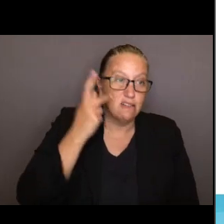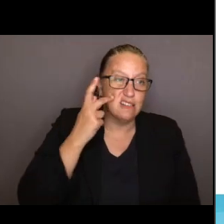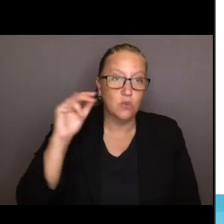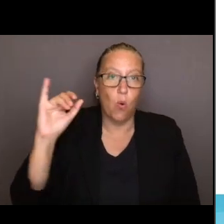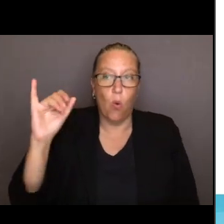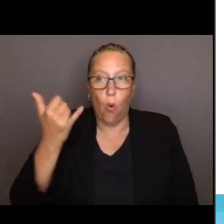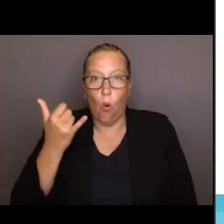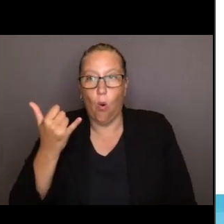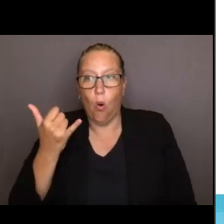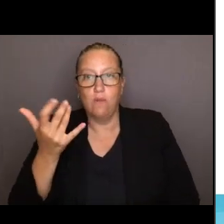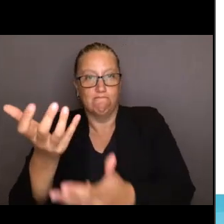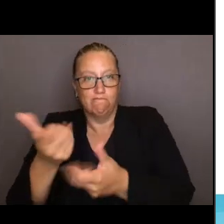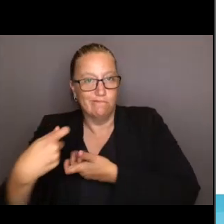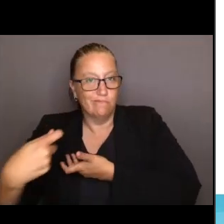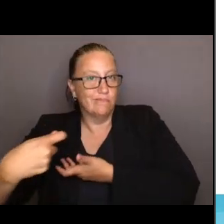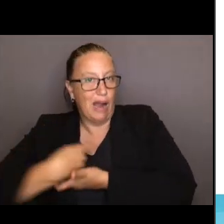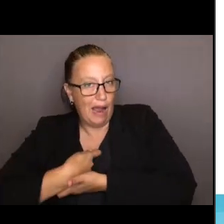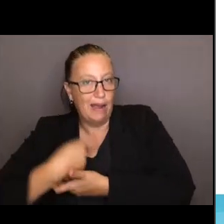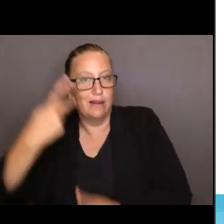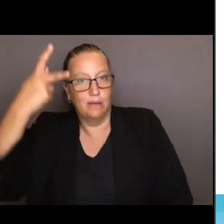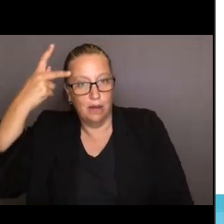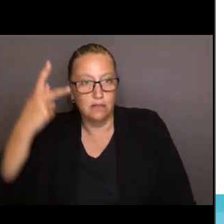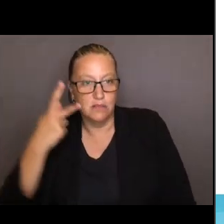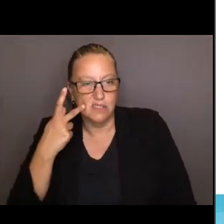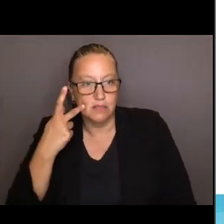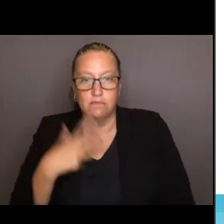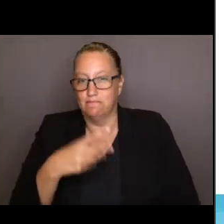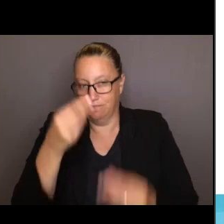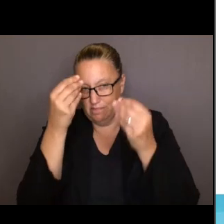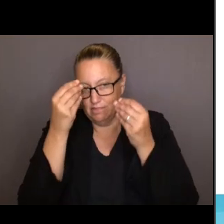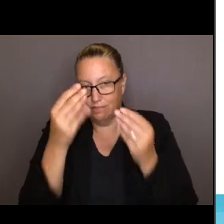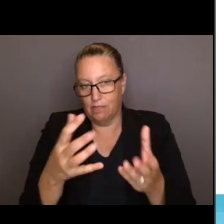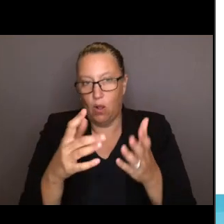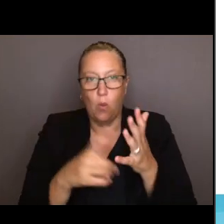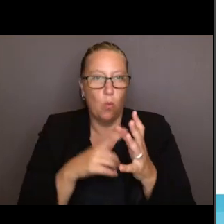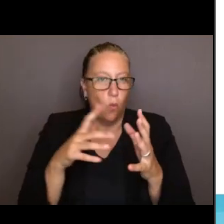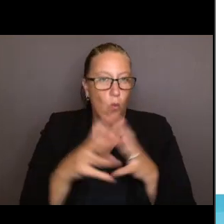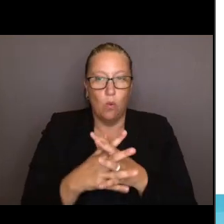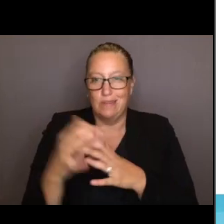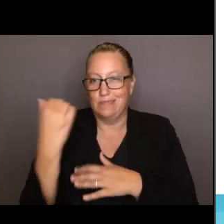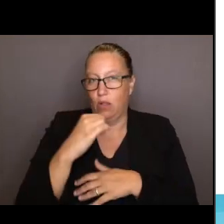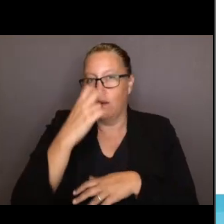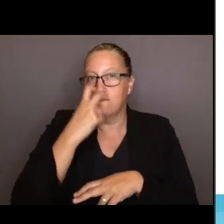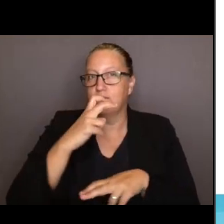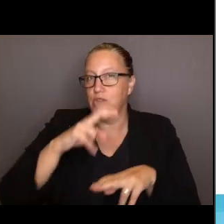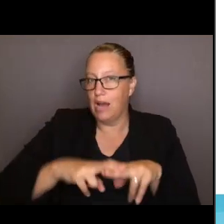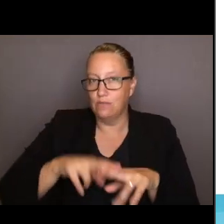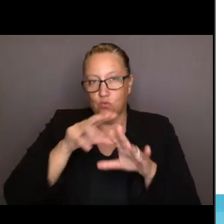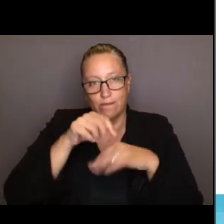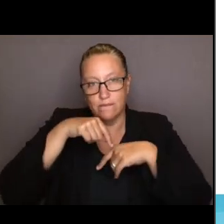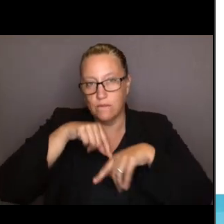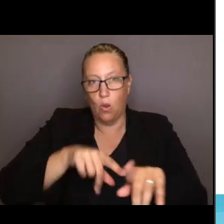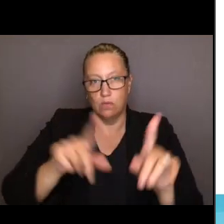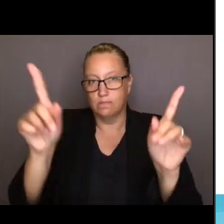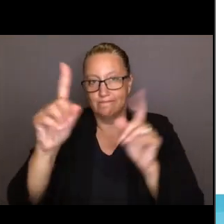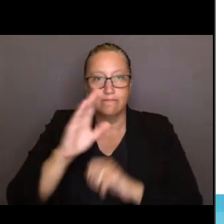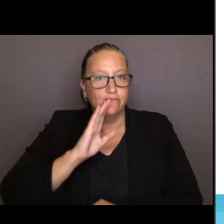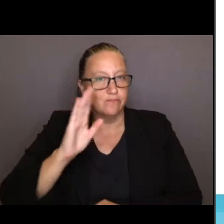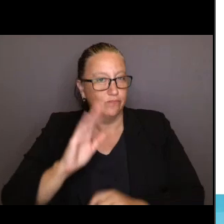that, as well, the legislation and policies are still fairly outdated and hasn't caught up to society's